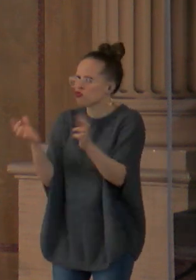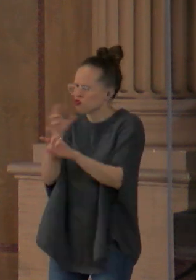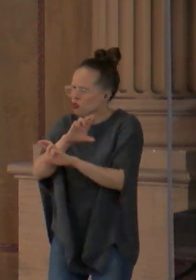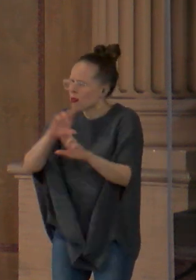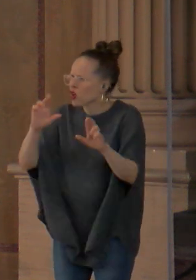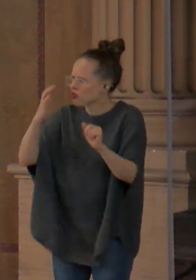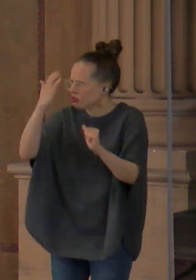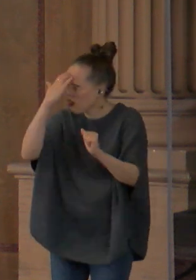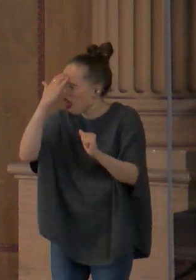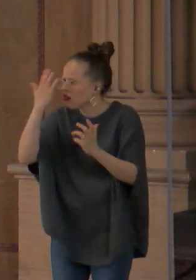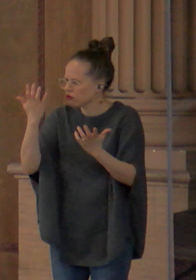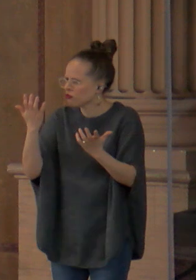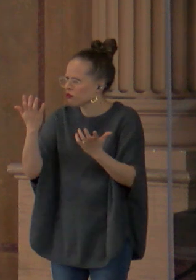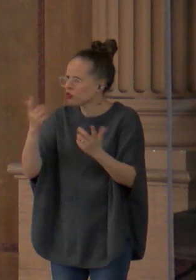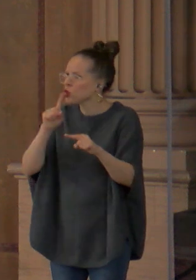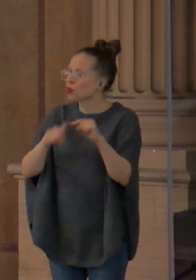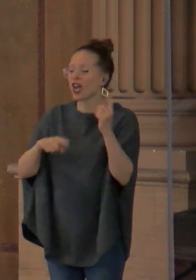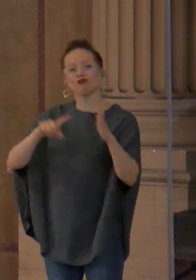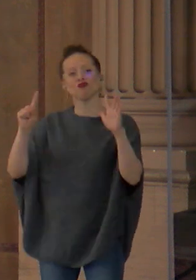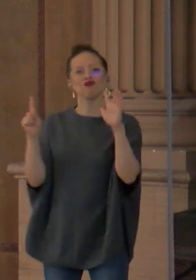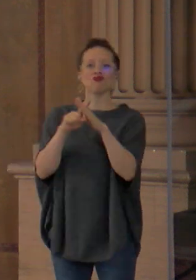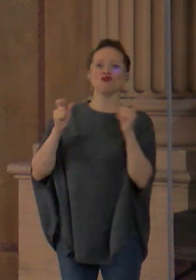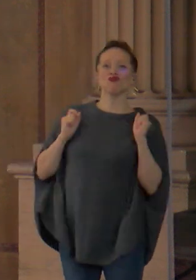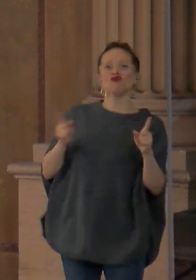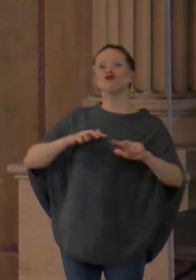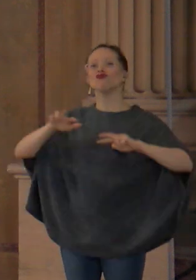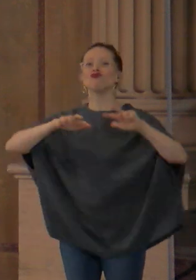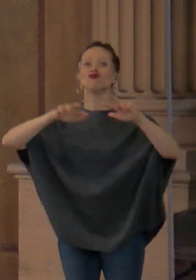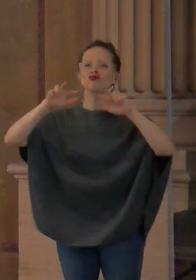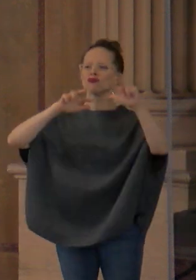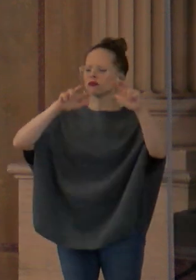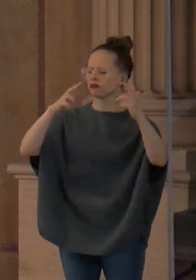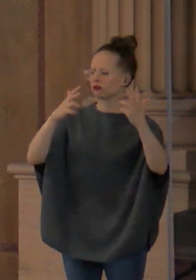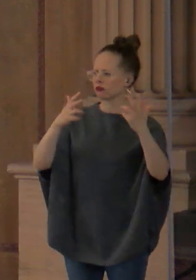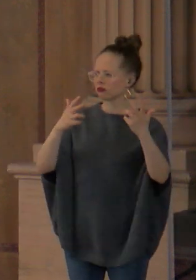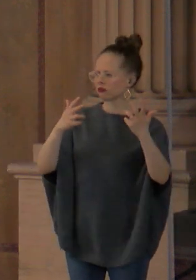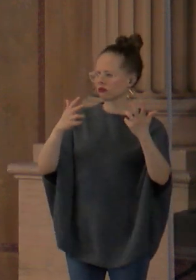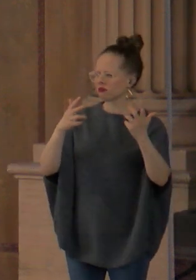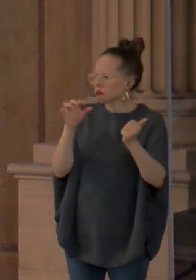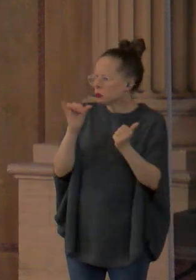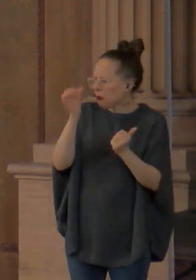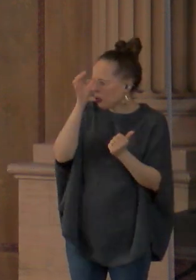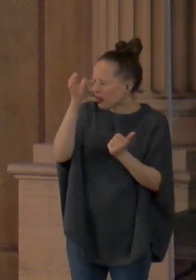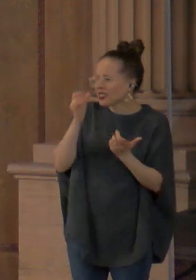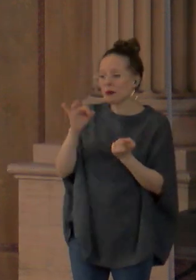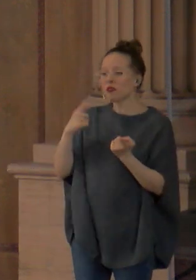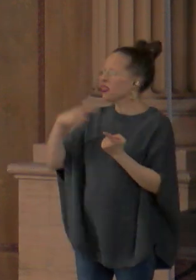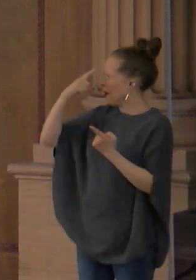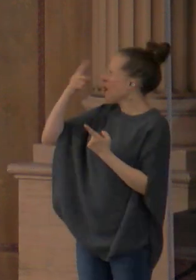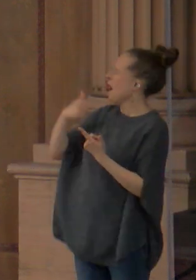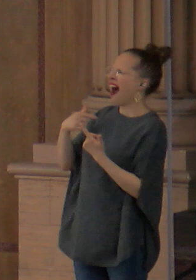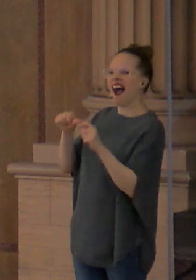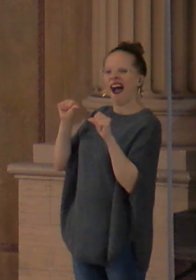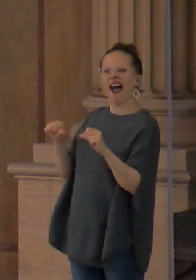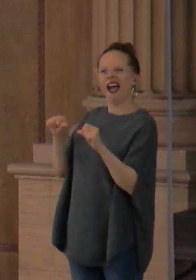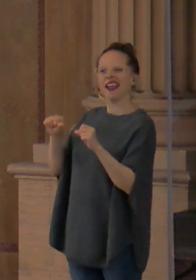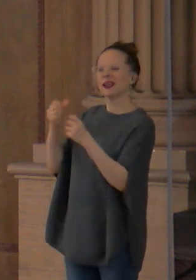And if we think, I'm going to be religious and do some good stuff now, so I can be right with God by my efforts,